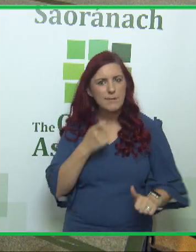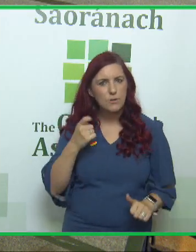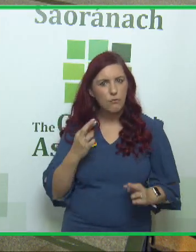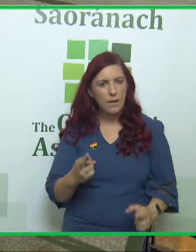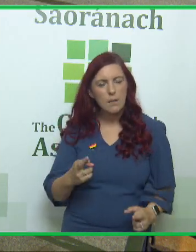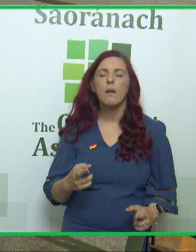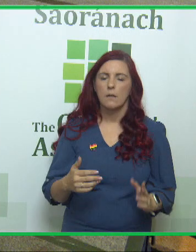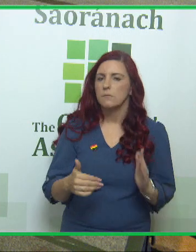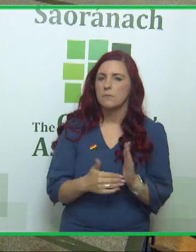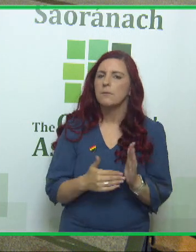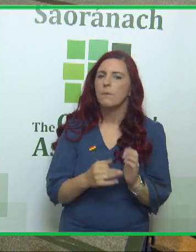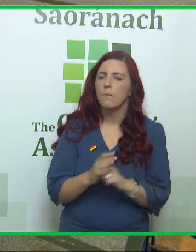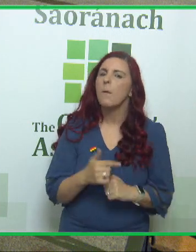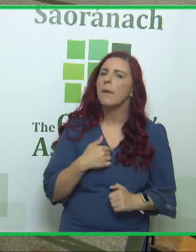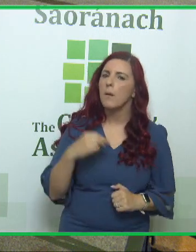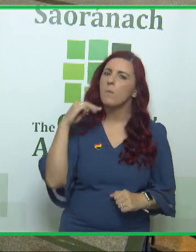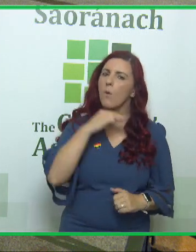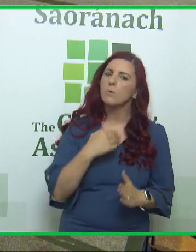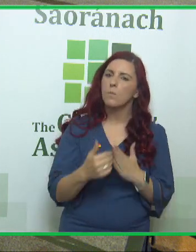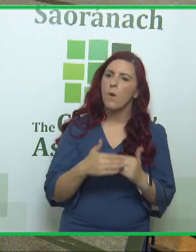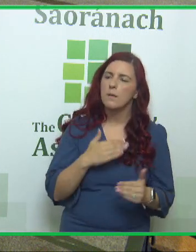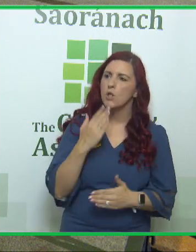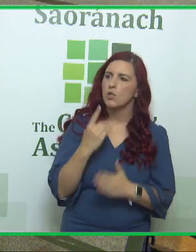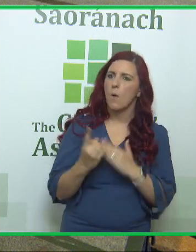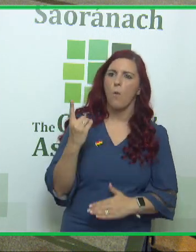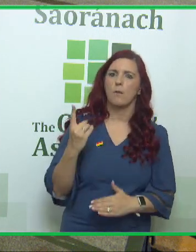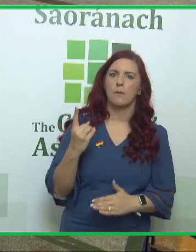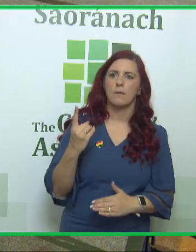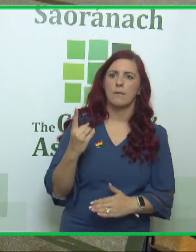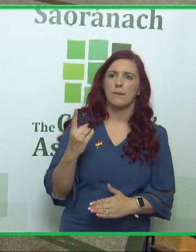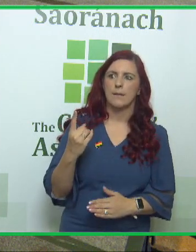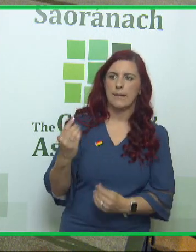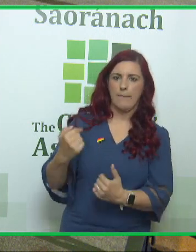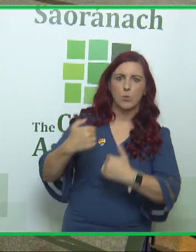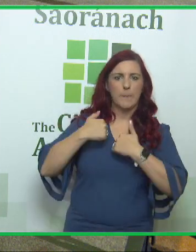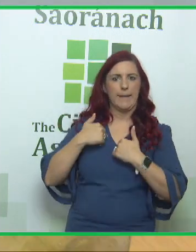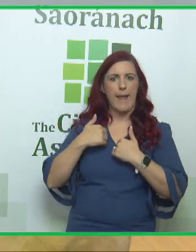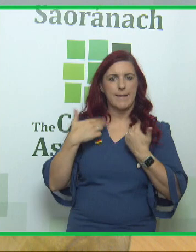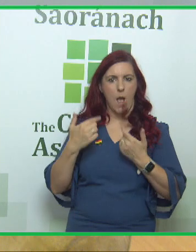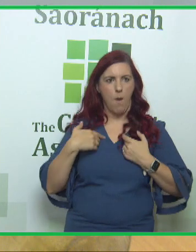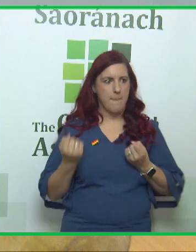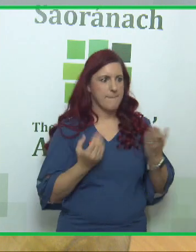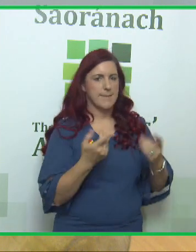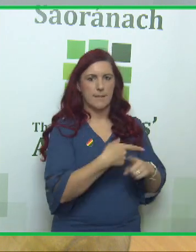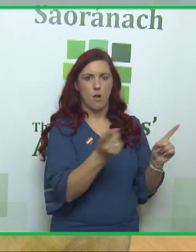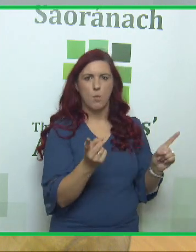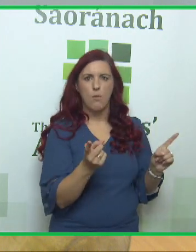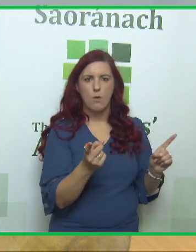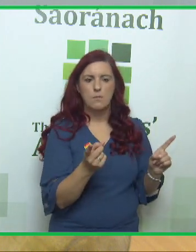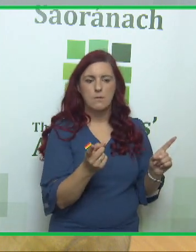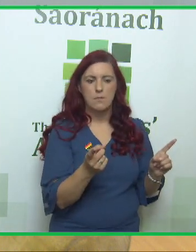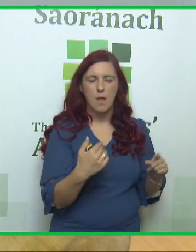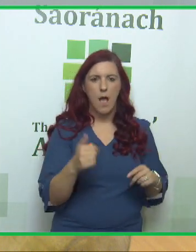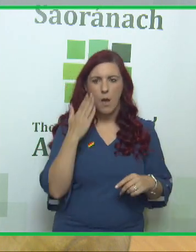For me, the keys were somebody done what I'm doing now for me at the end. I had lost 3 of my